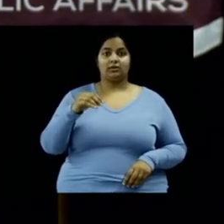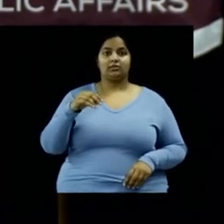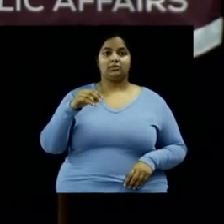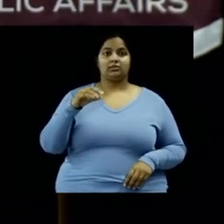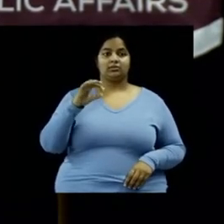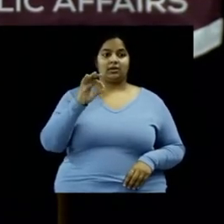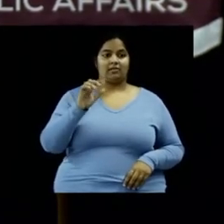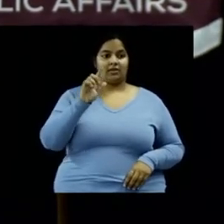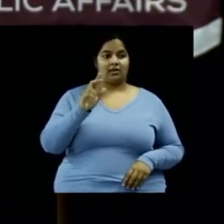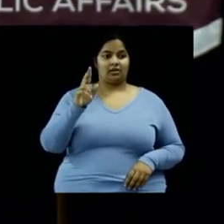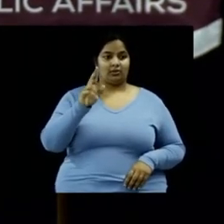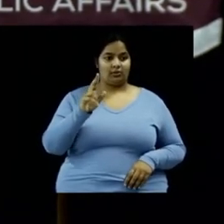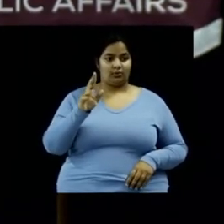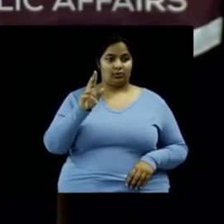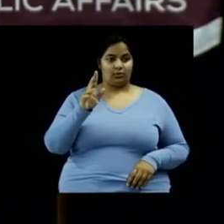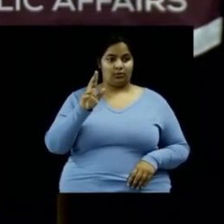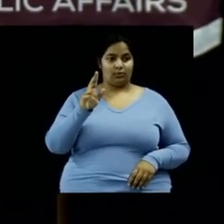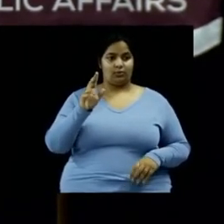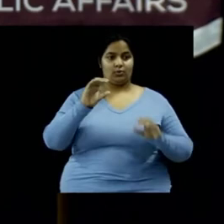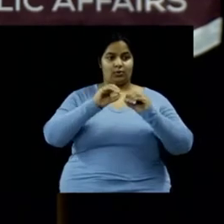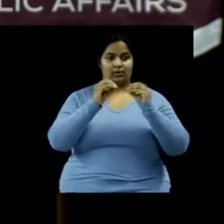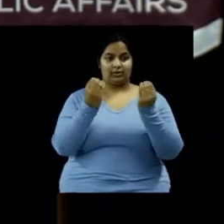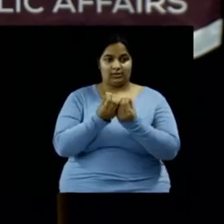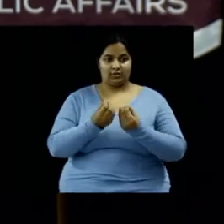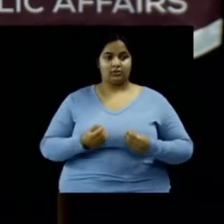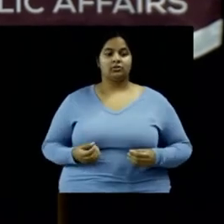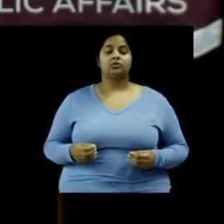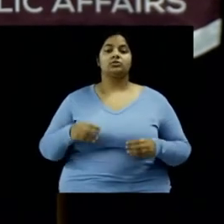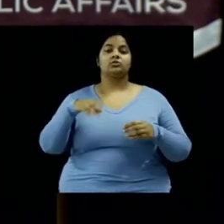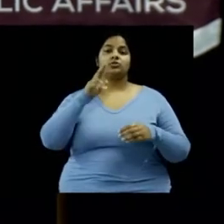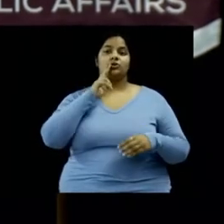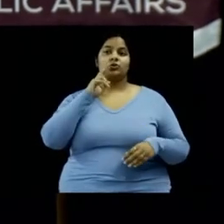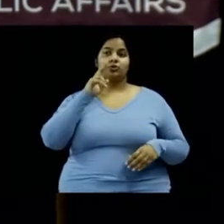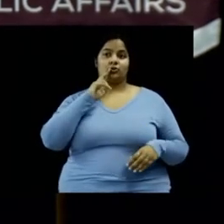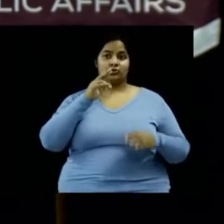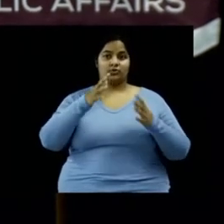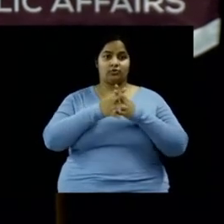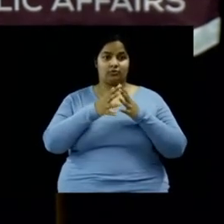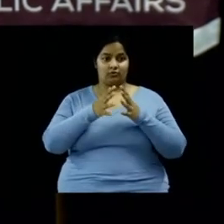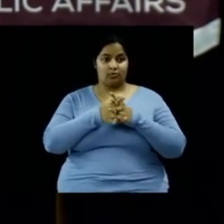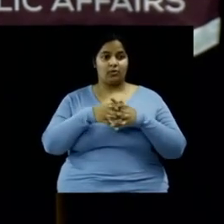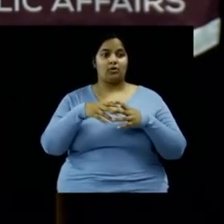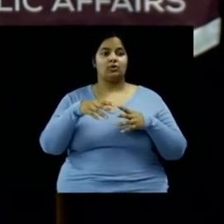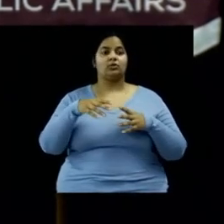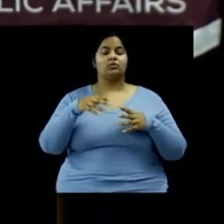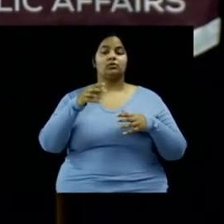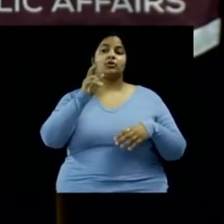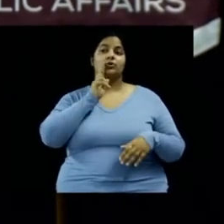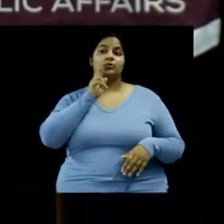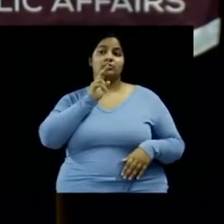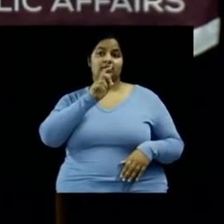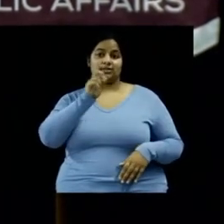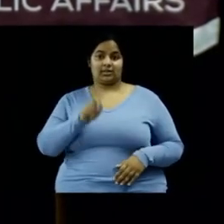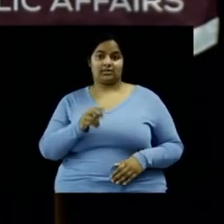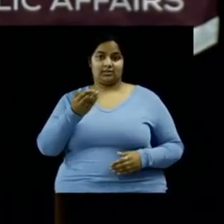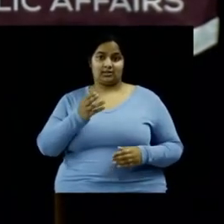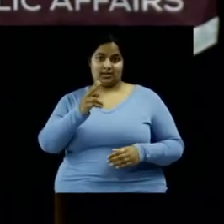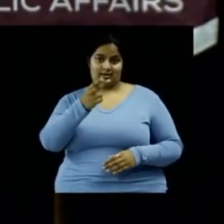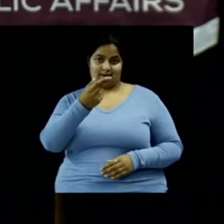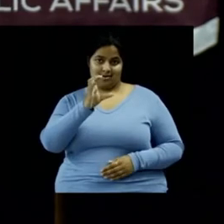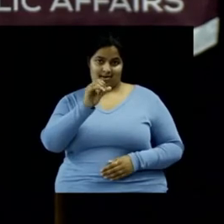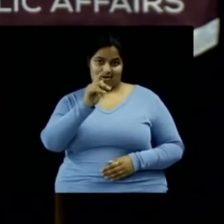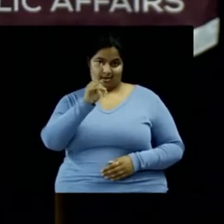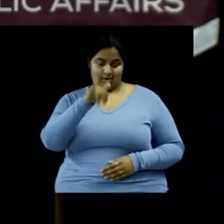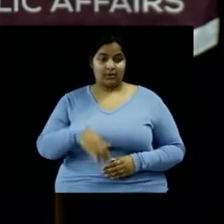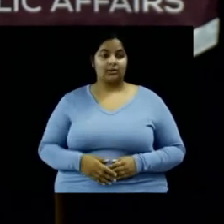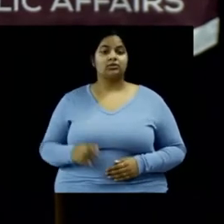NFL Youth Organization, Houston Football Prep Second Chance Camp, Houston, Texas Youth Camp. Amber